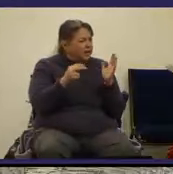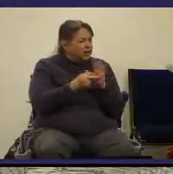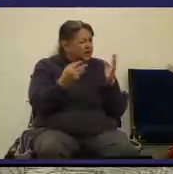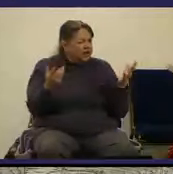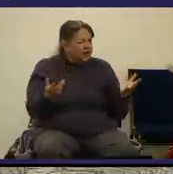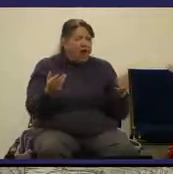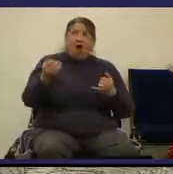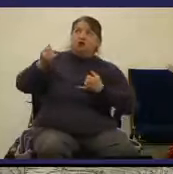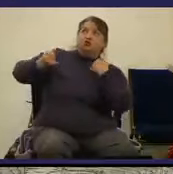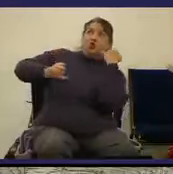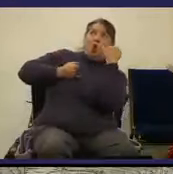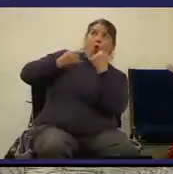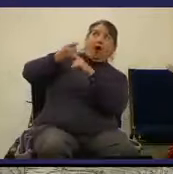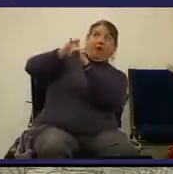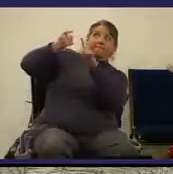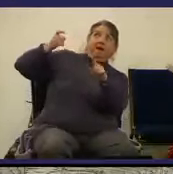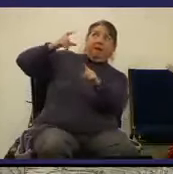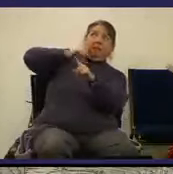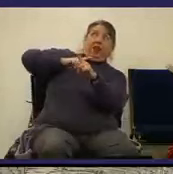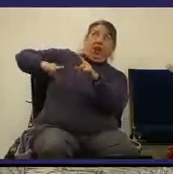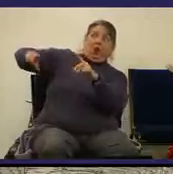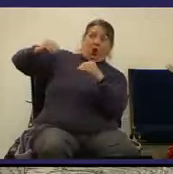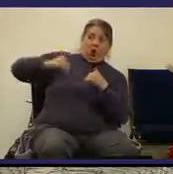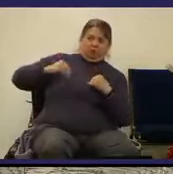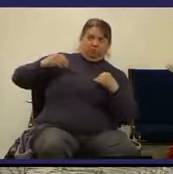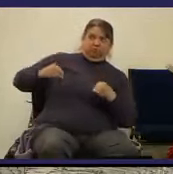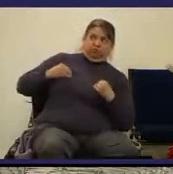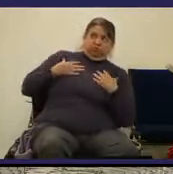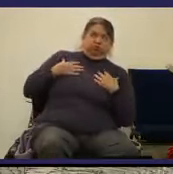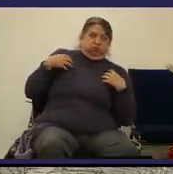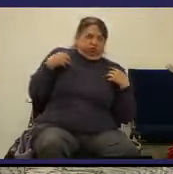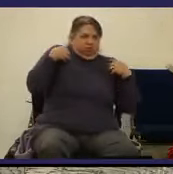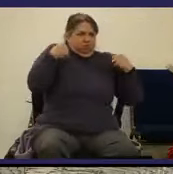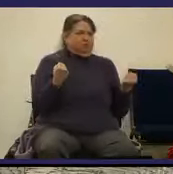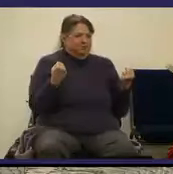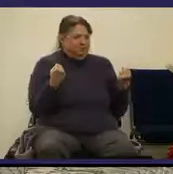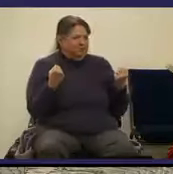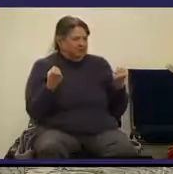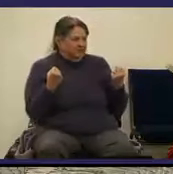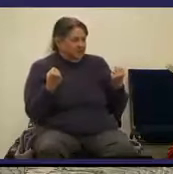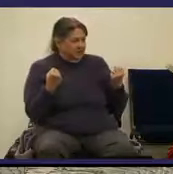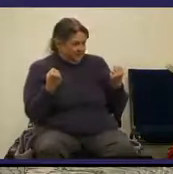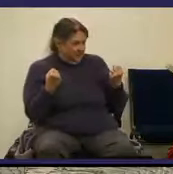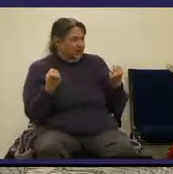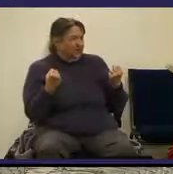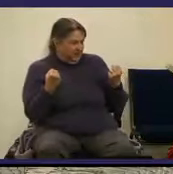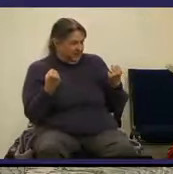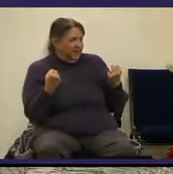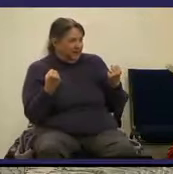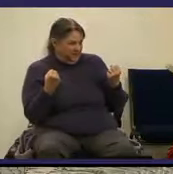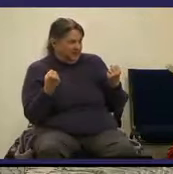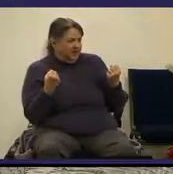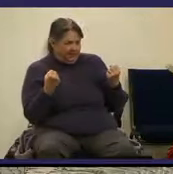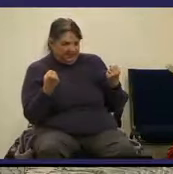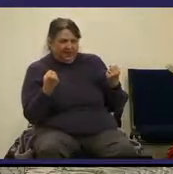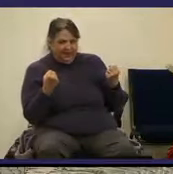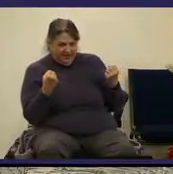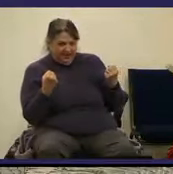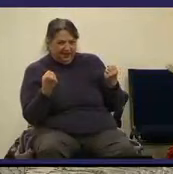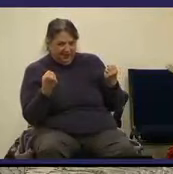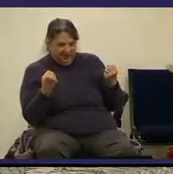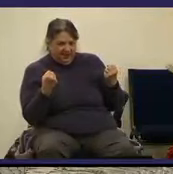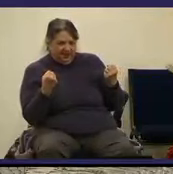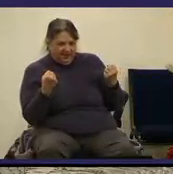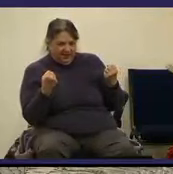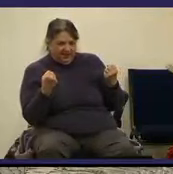verse to memorize. The joy of the Lord is your strength. And up on the